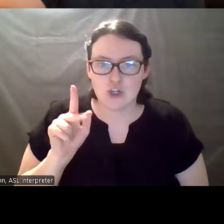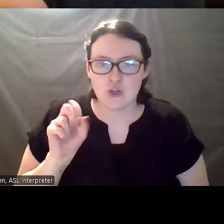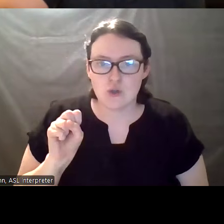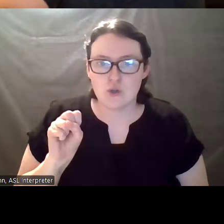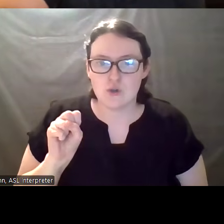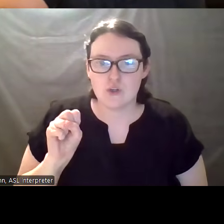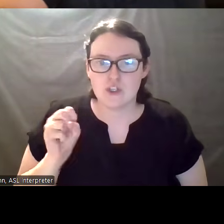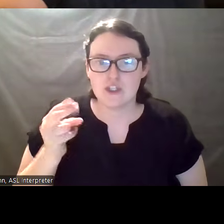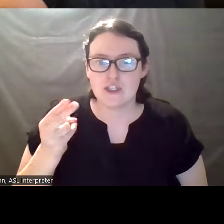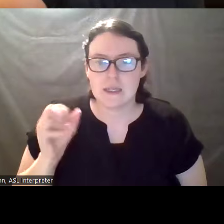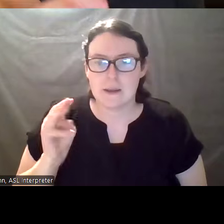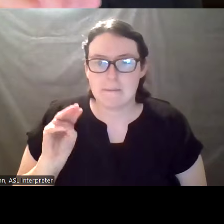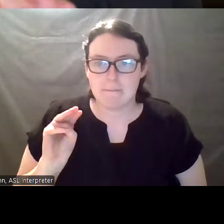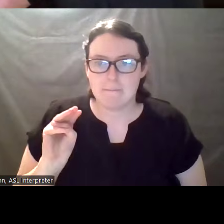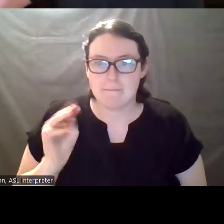as a brewer.